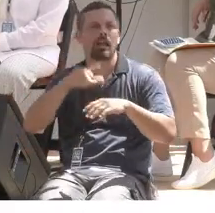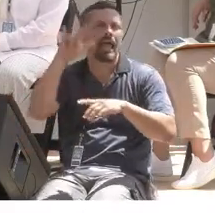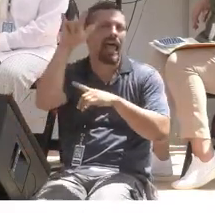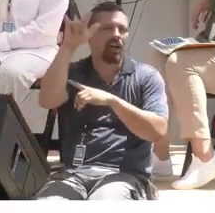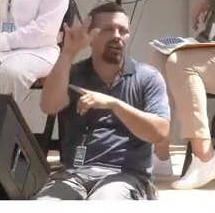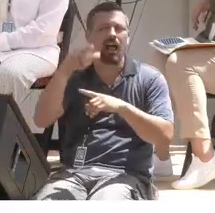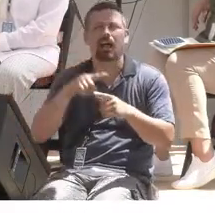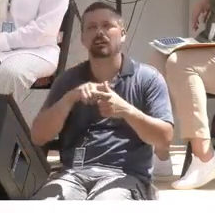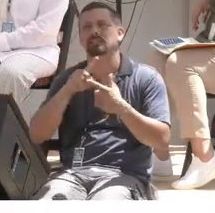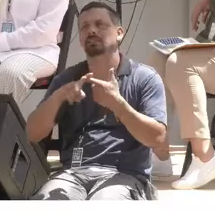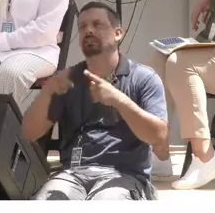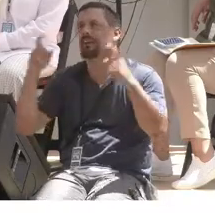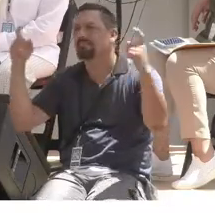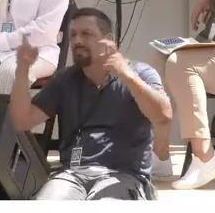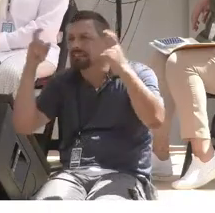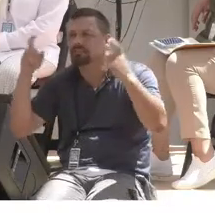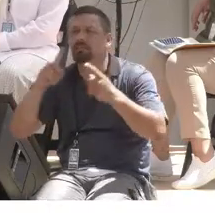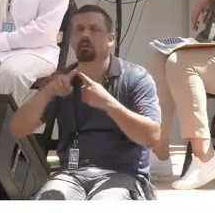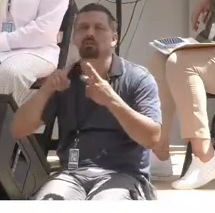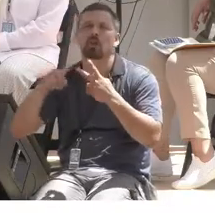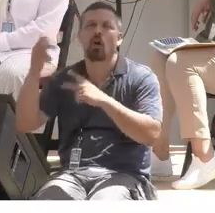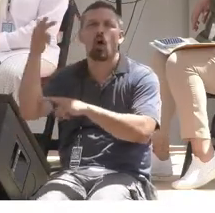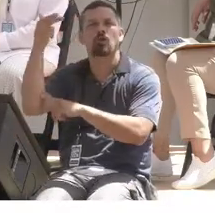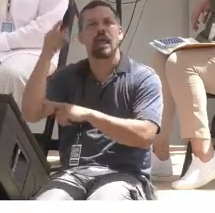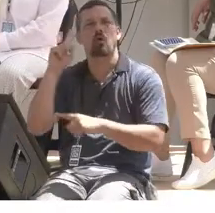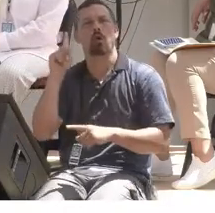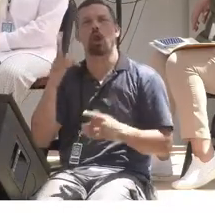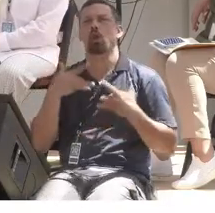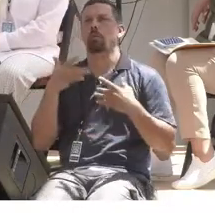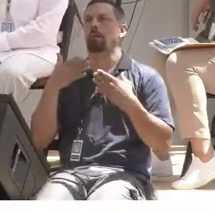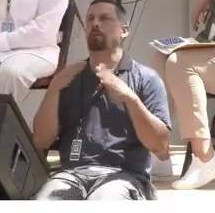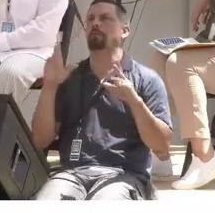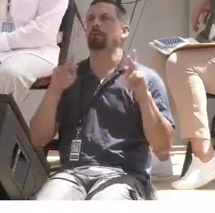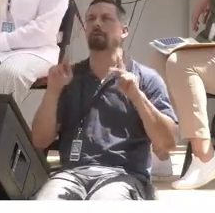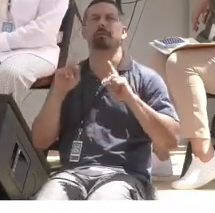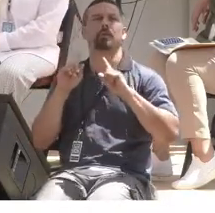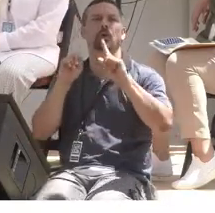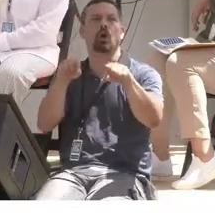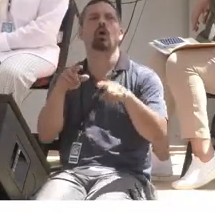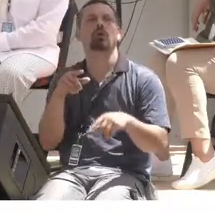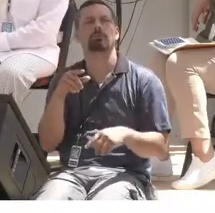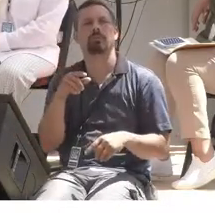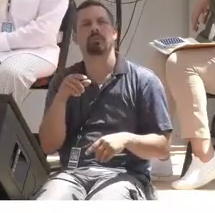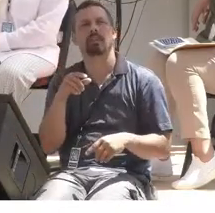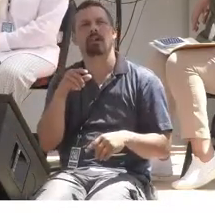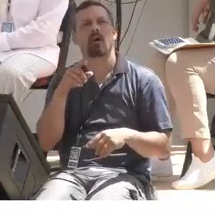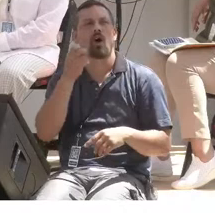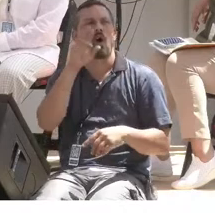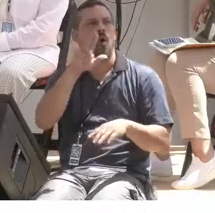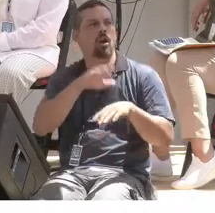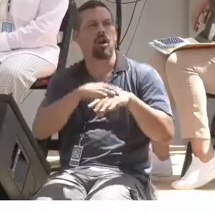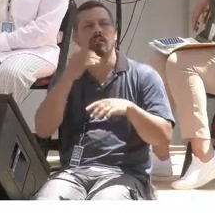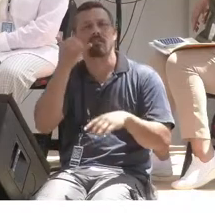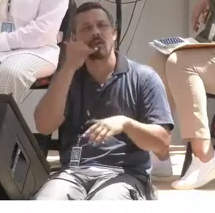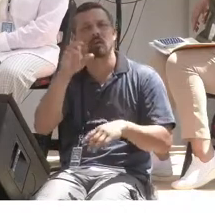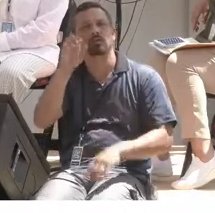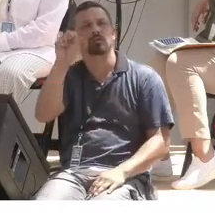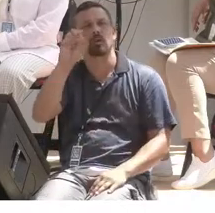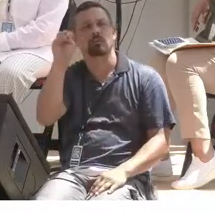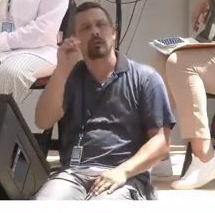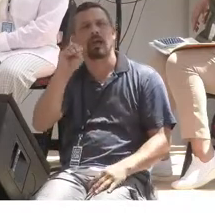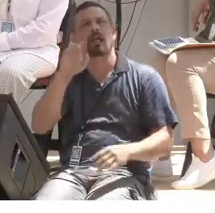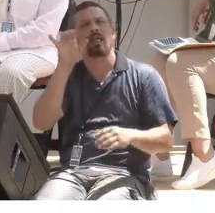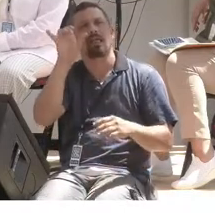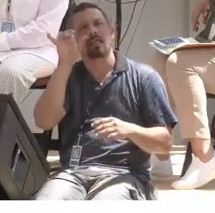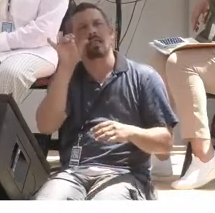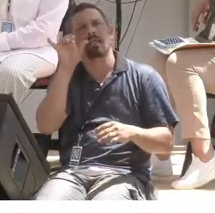be at festivals here, should be at places anyone would normally go in the form, and I think, or on the phones, on social media is a great way. In